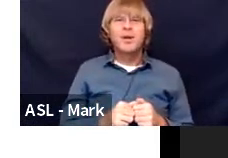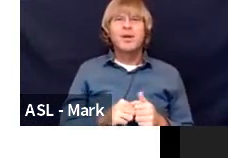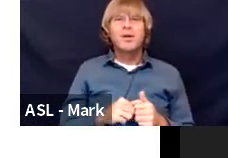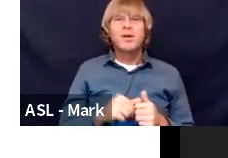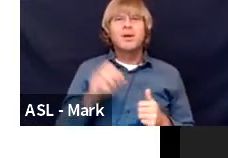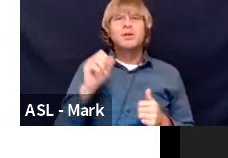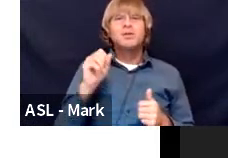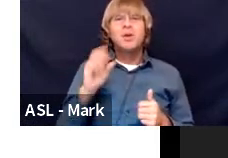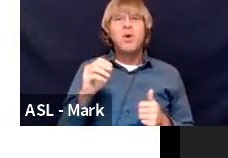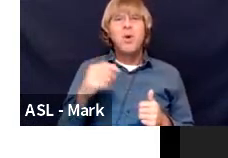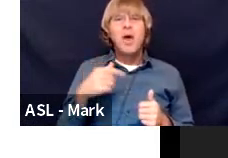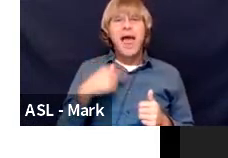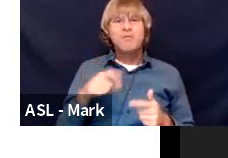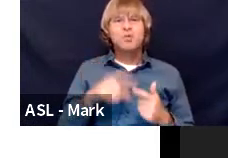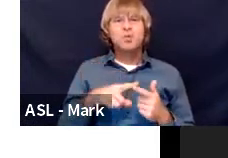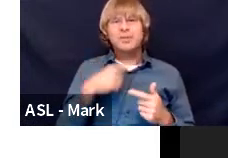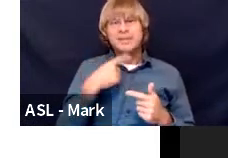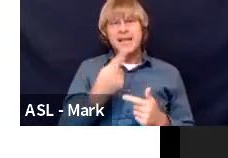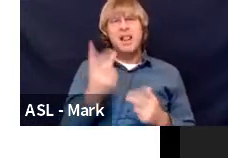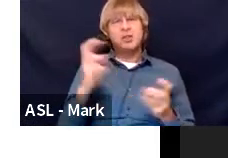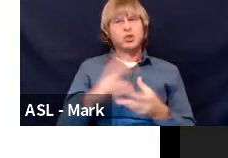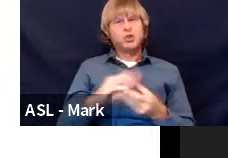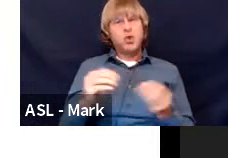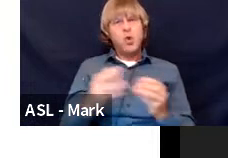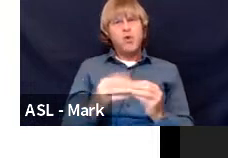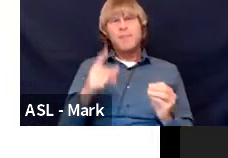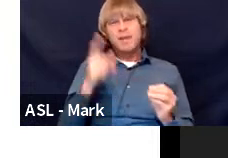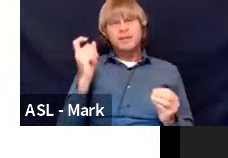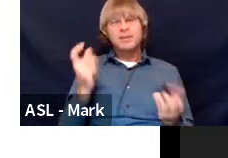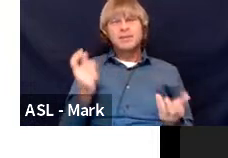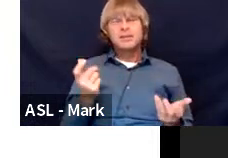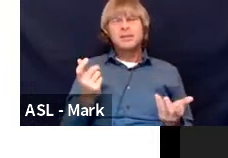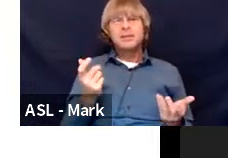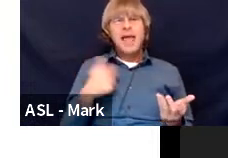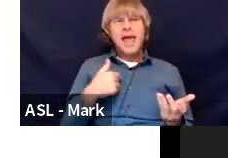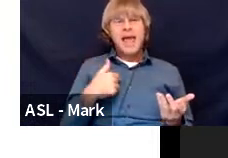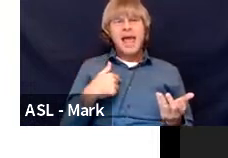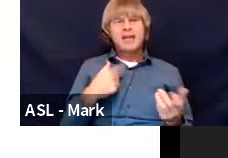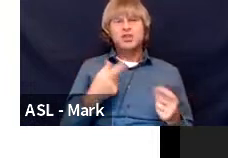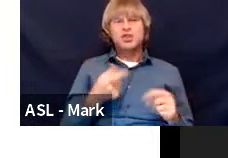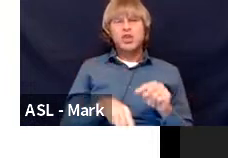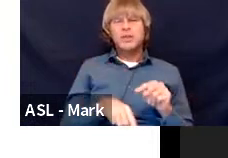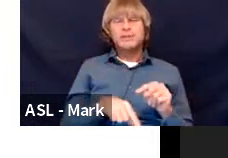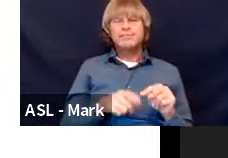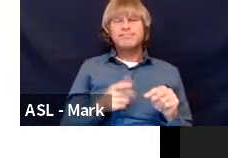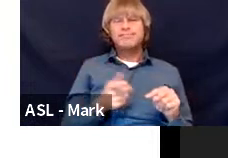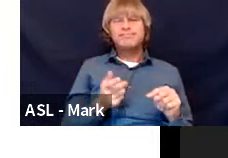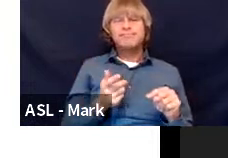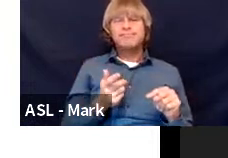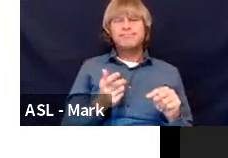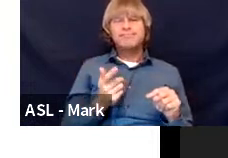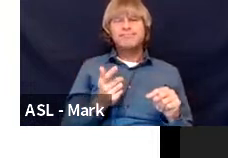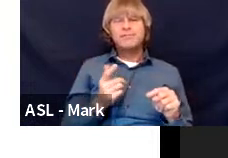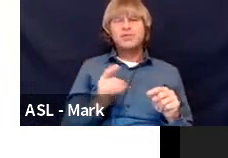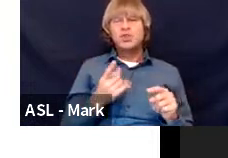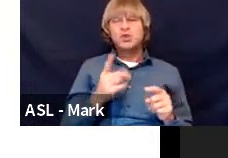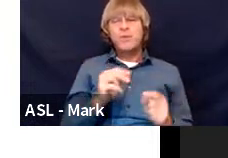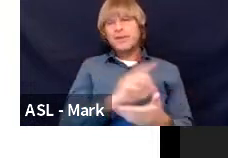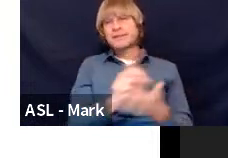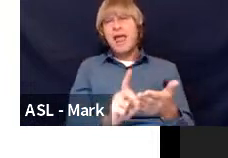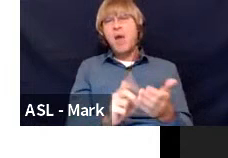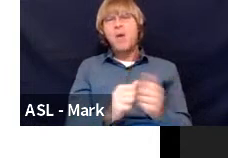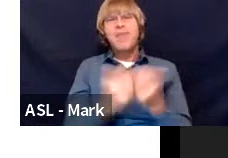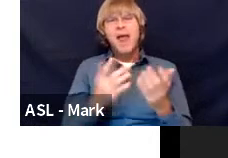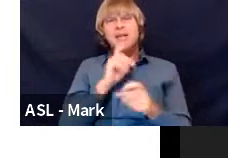So I had to tell a story though, again, because I just could not just do the design